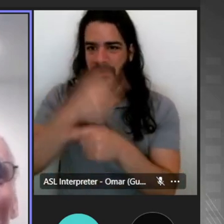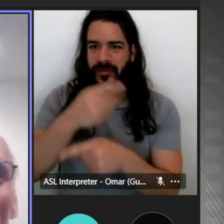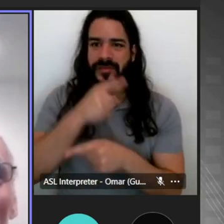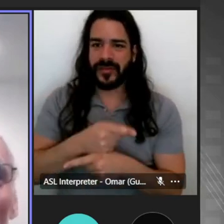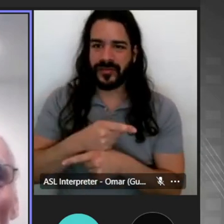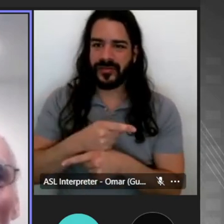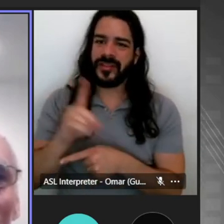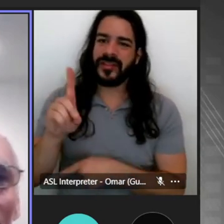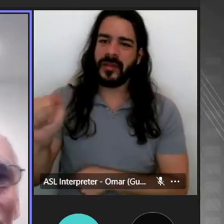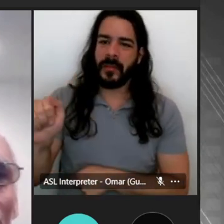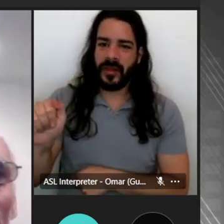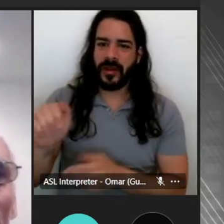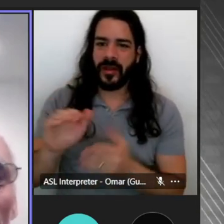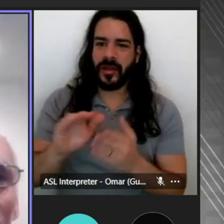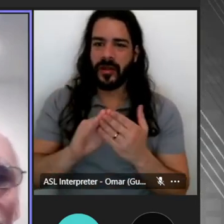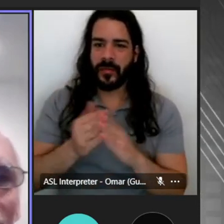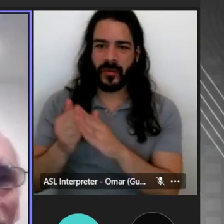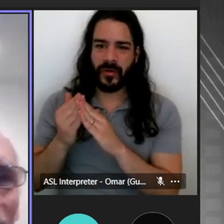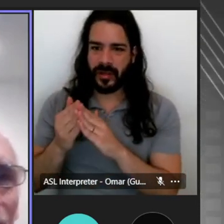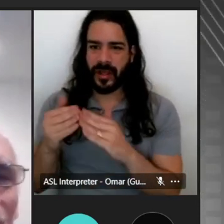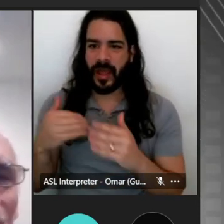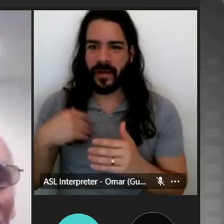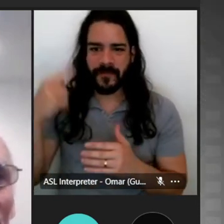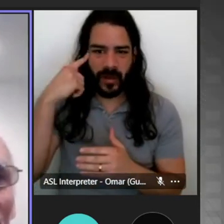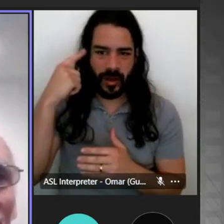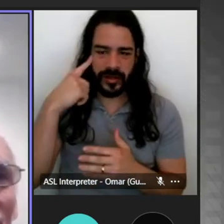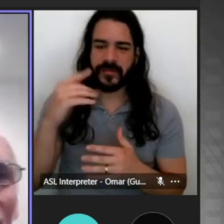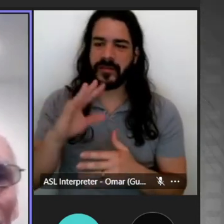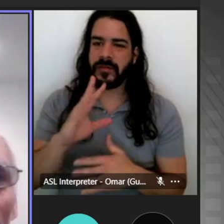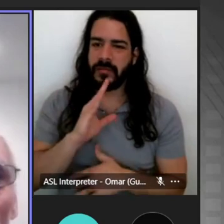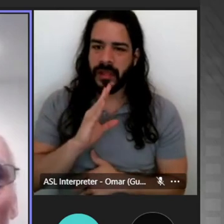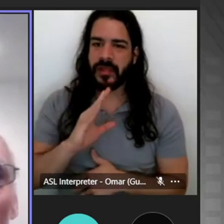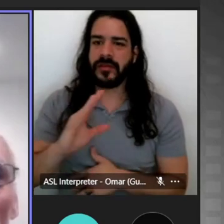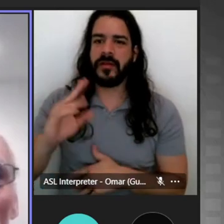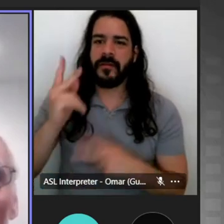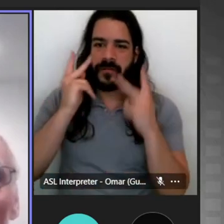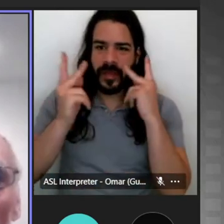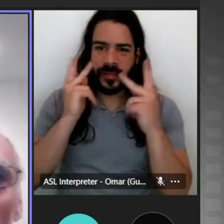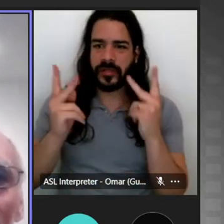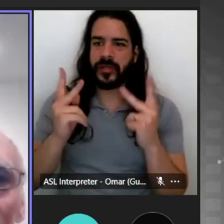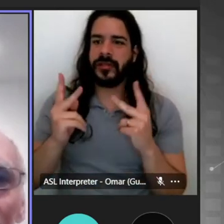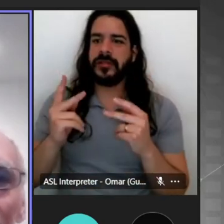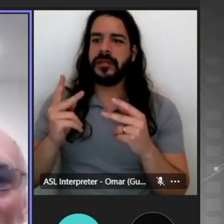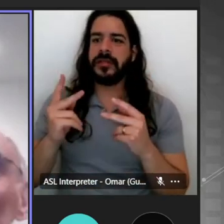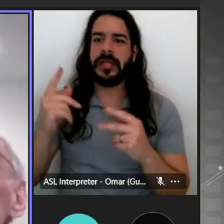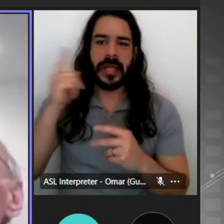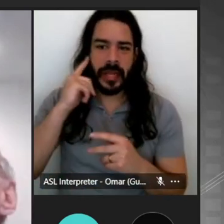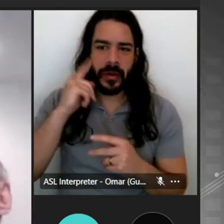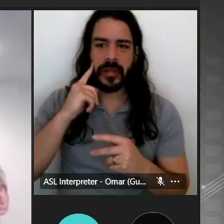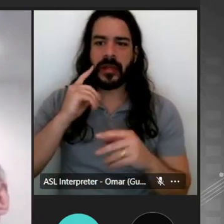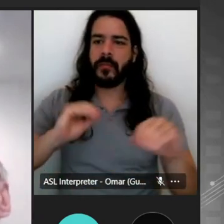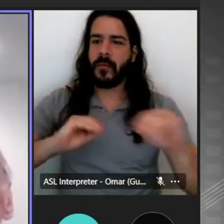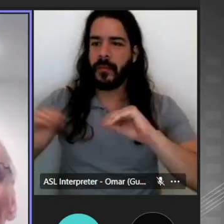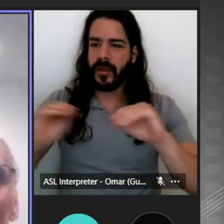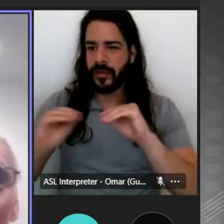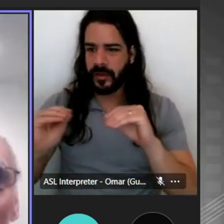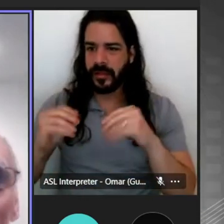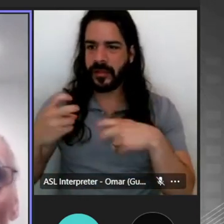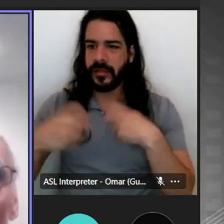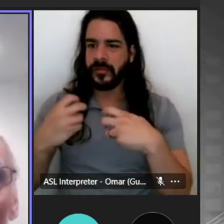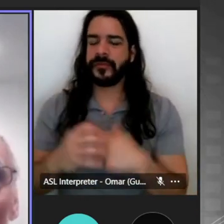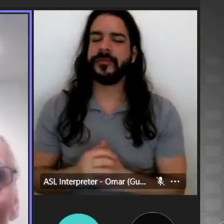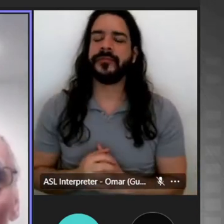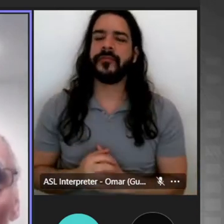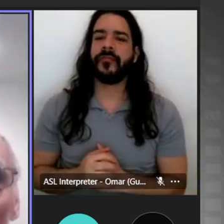brothers and sisters in the disability community with cognitive, speech, vision, hearing, and